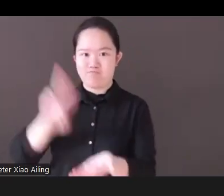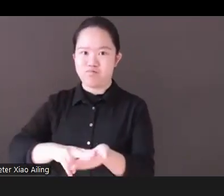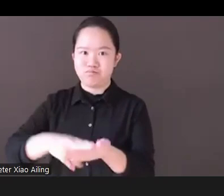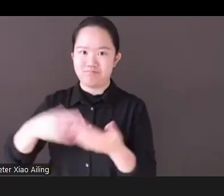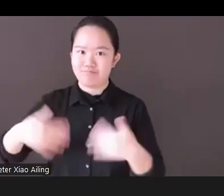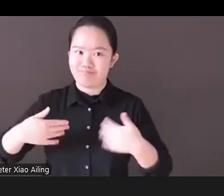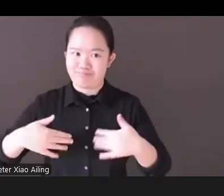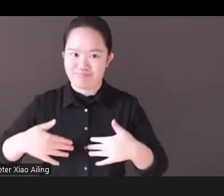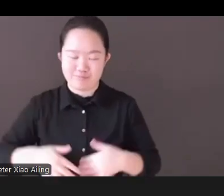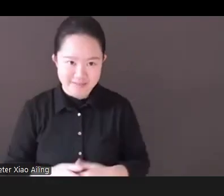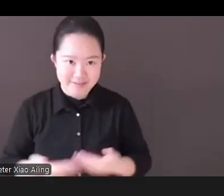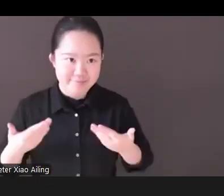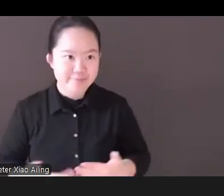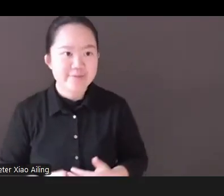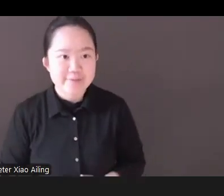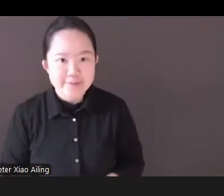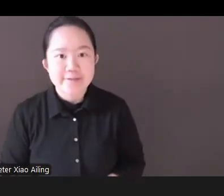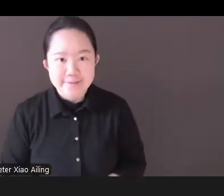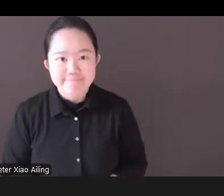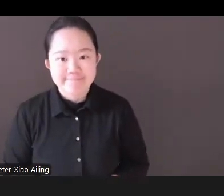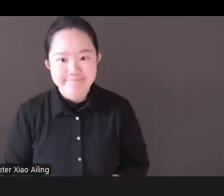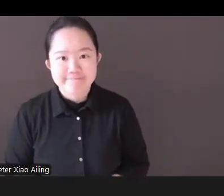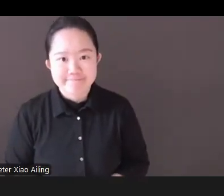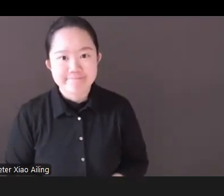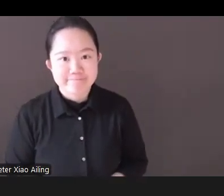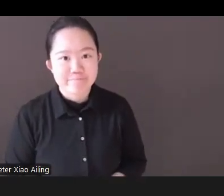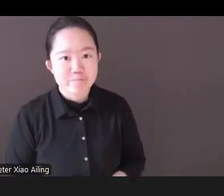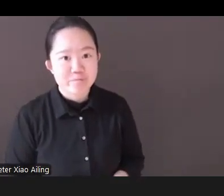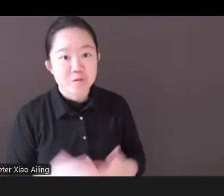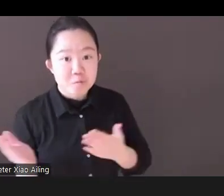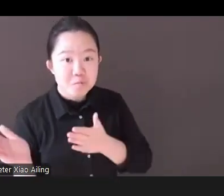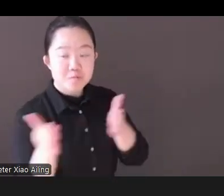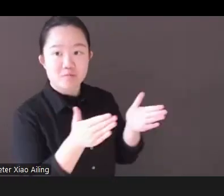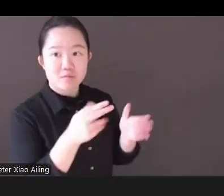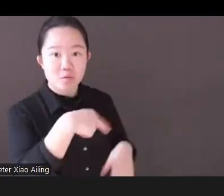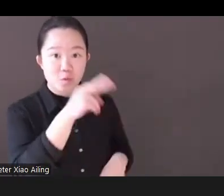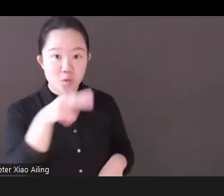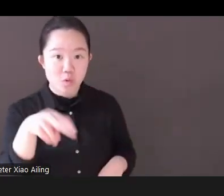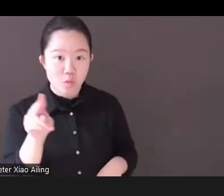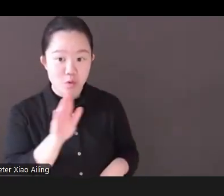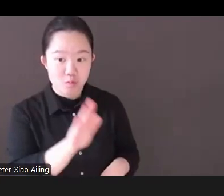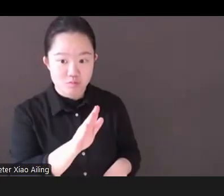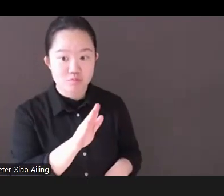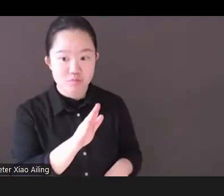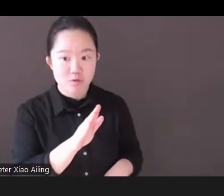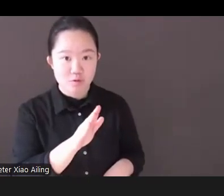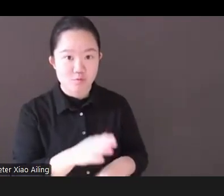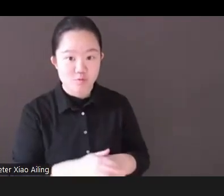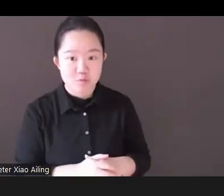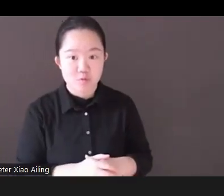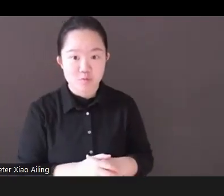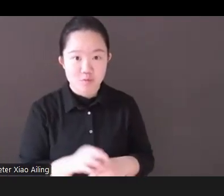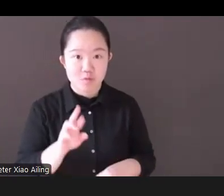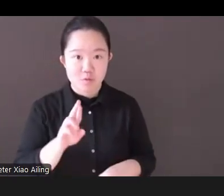your take? I mean, I know you haven't really prepared for the new version of your legislation yet, but what's your kind